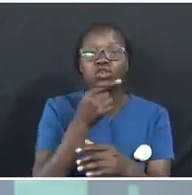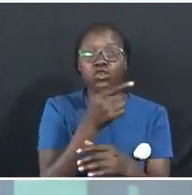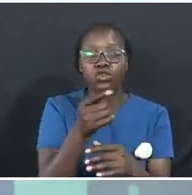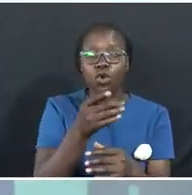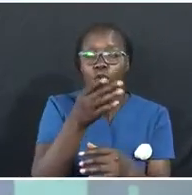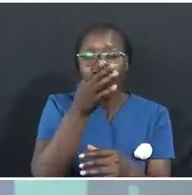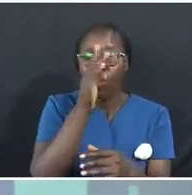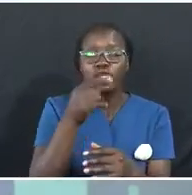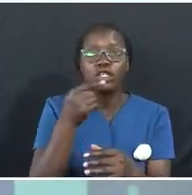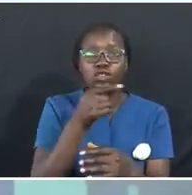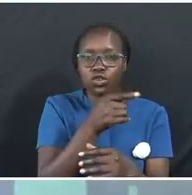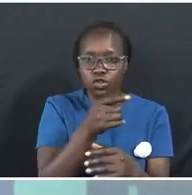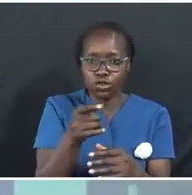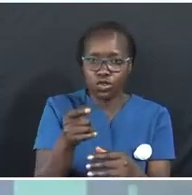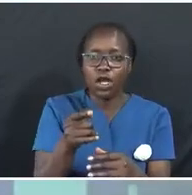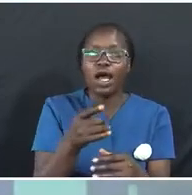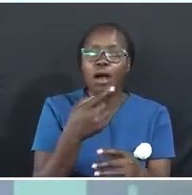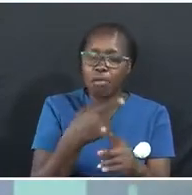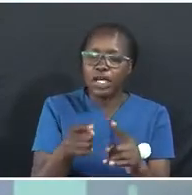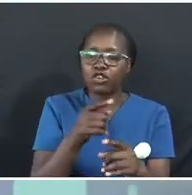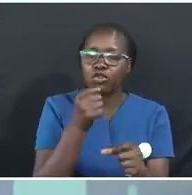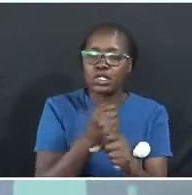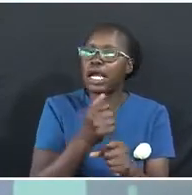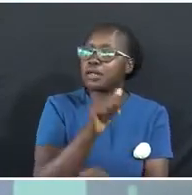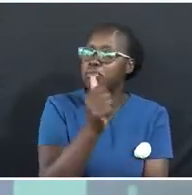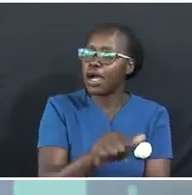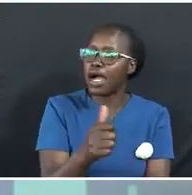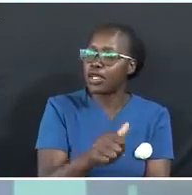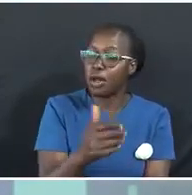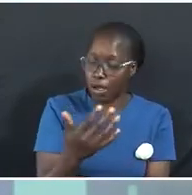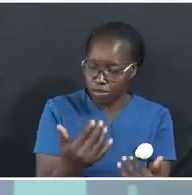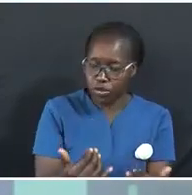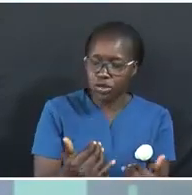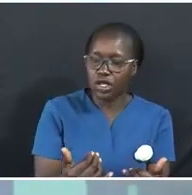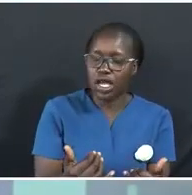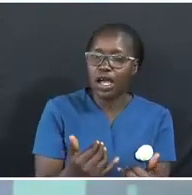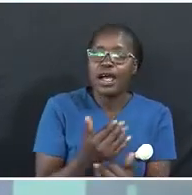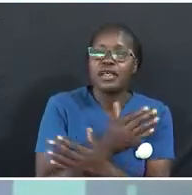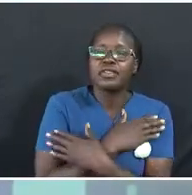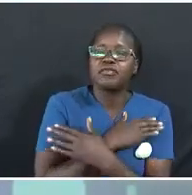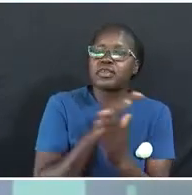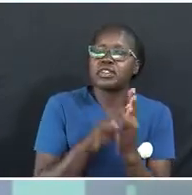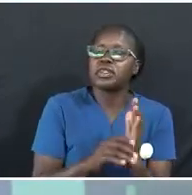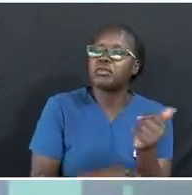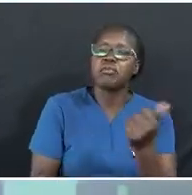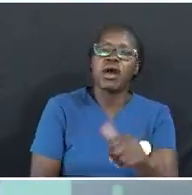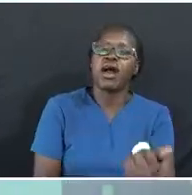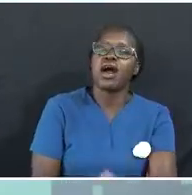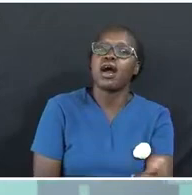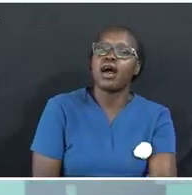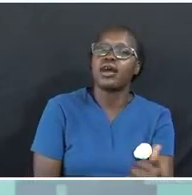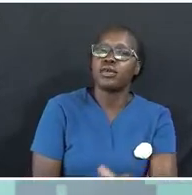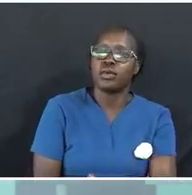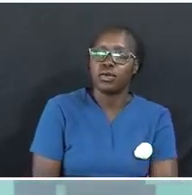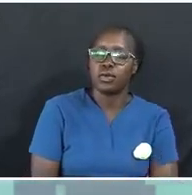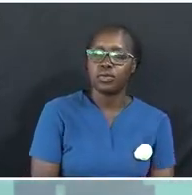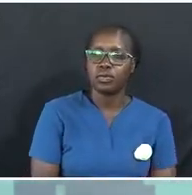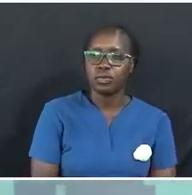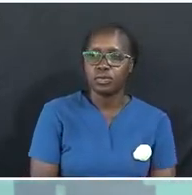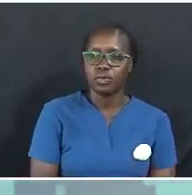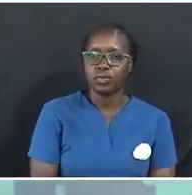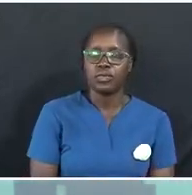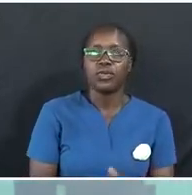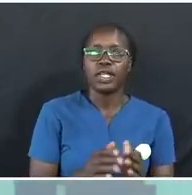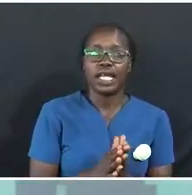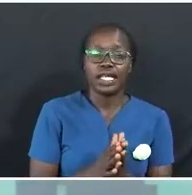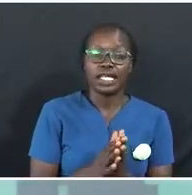has told you, and you have not done it. Up to now, the friendship has not yet started. And